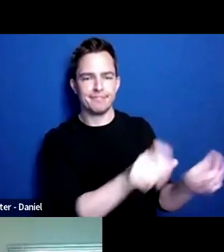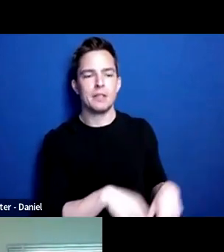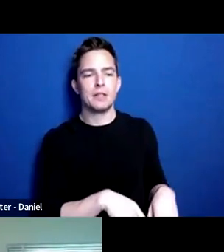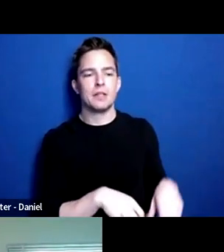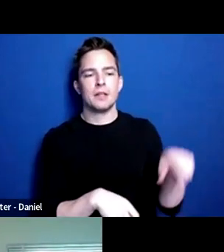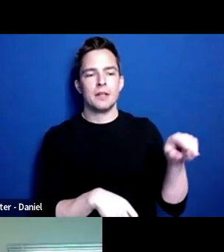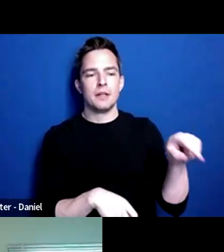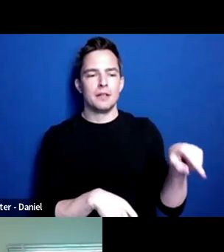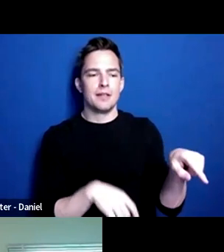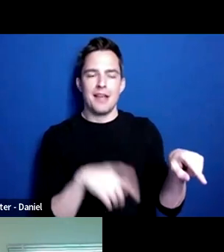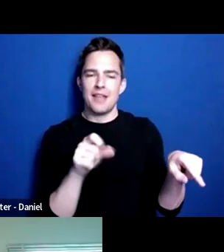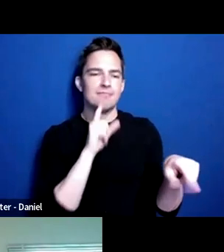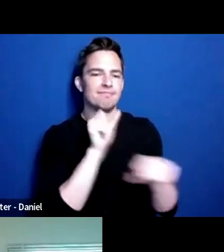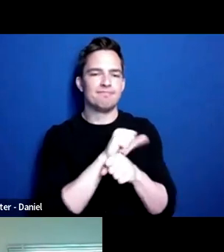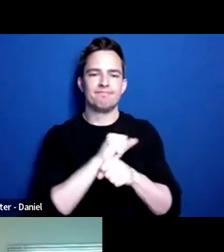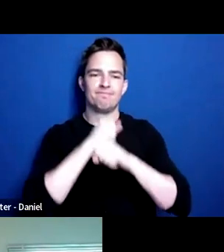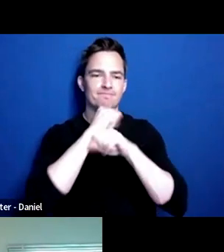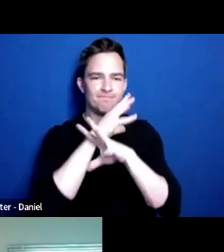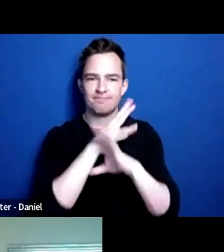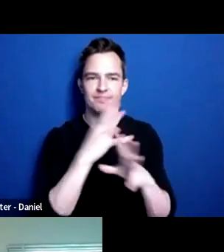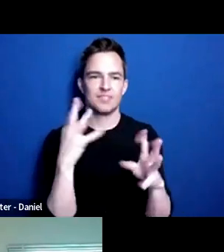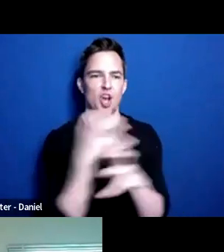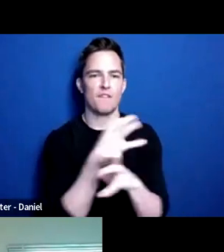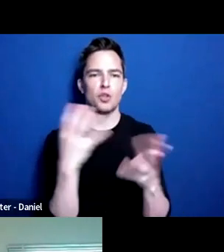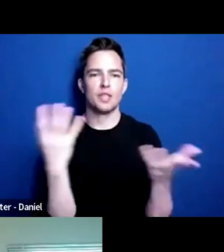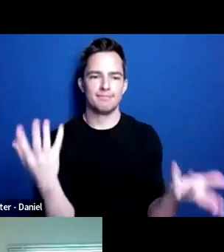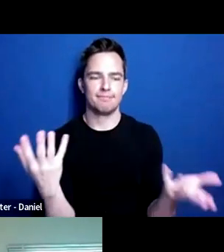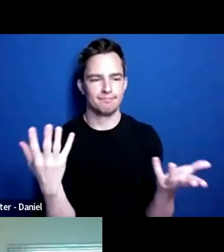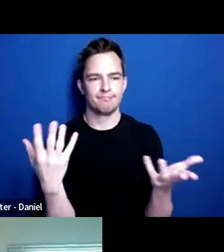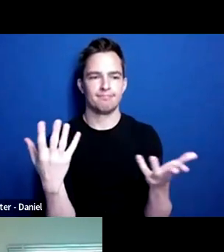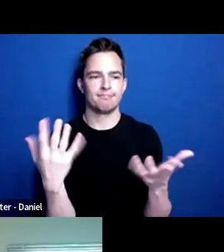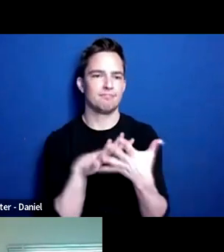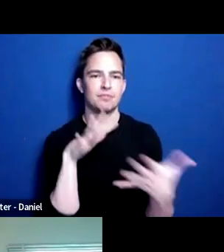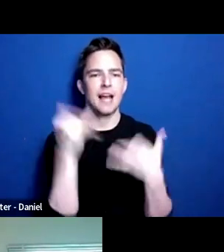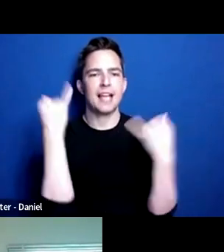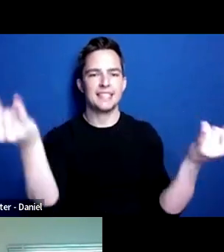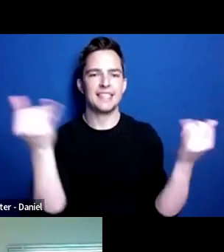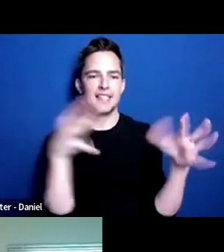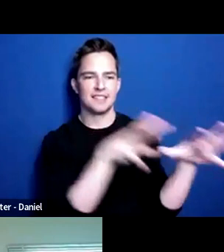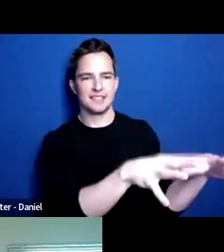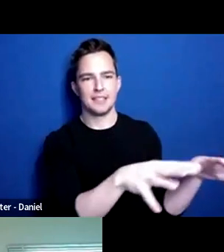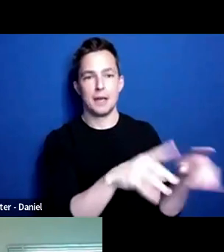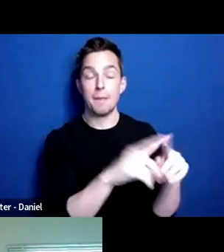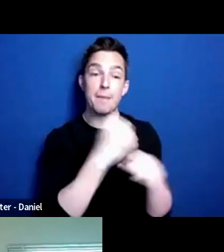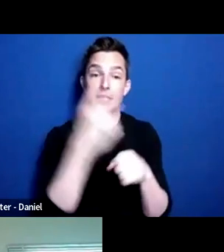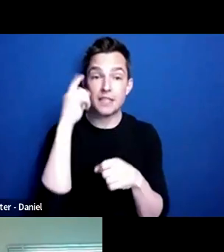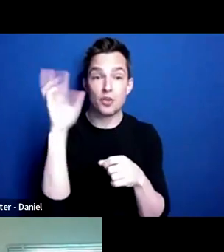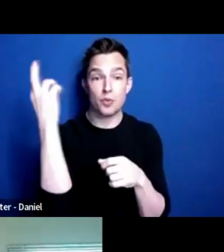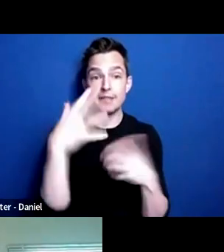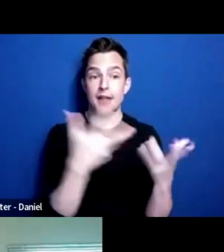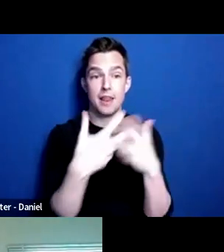absolutely it's a convoluted idea around the community, but it makes sense because it aligns